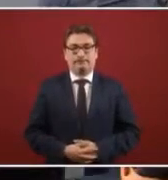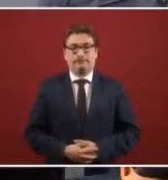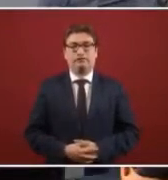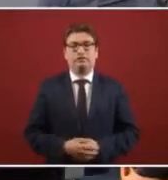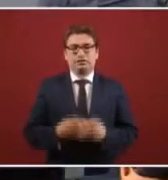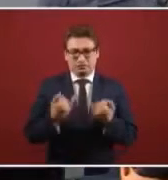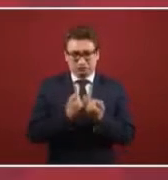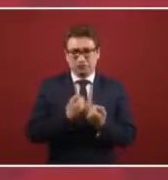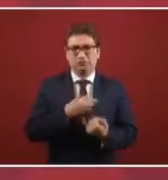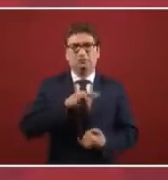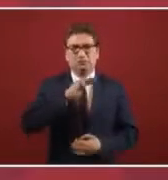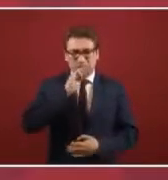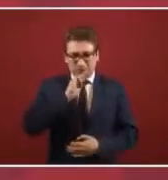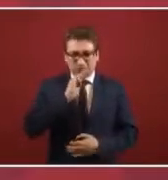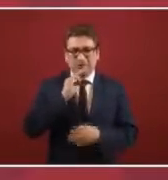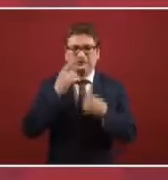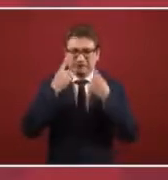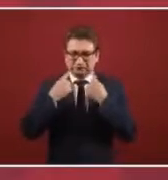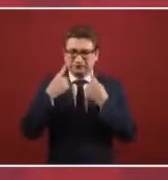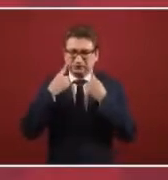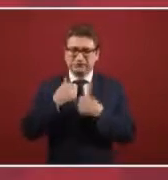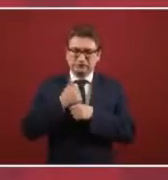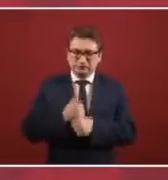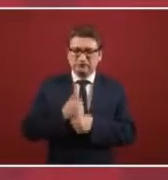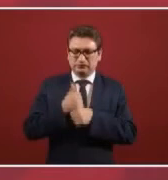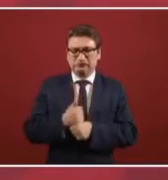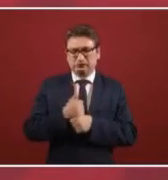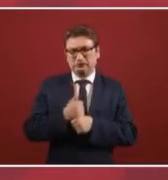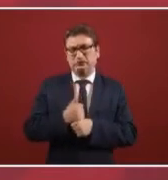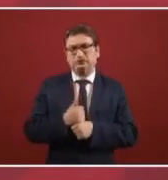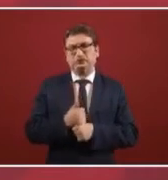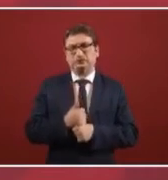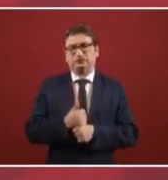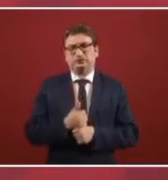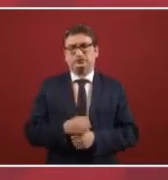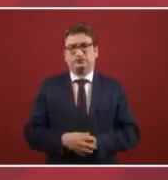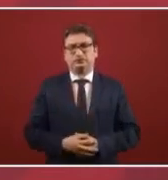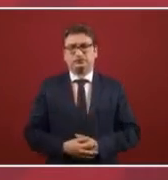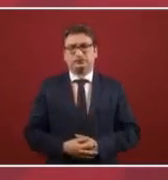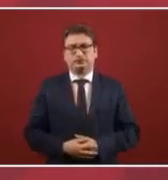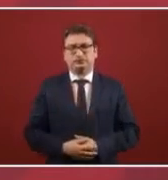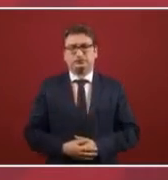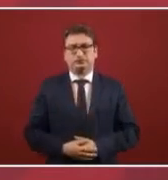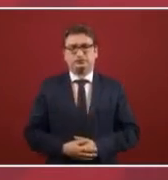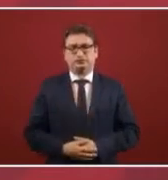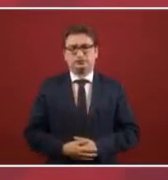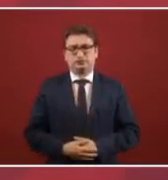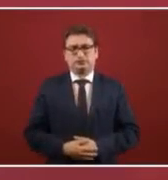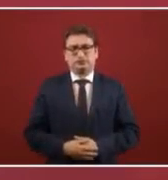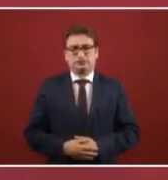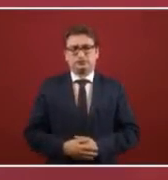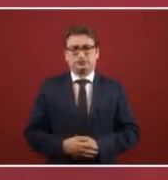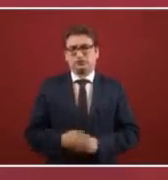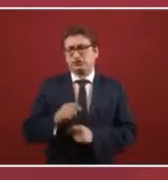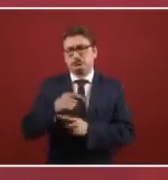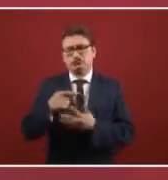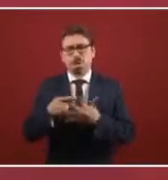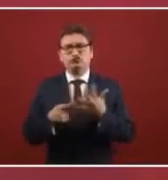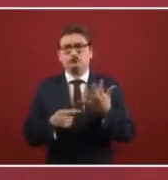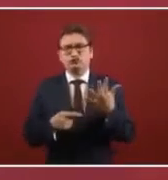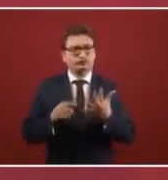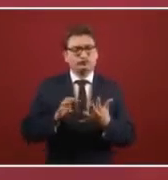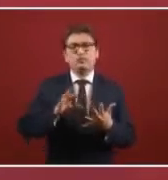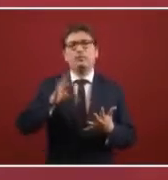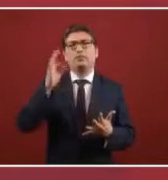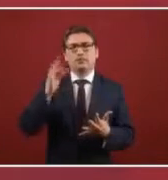madres llorando And the y mothers todo el crying sufrimiento and que all the significa, suffering that signifies. y las opciones, las And the alternativas. options,